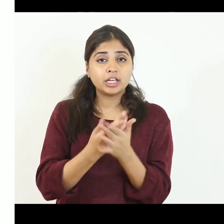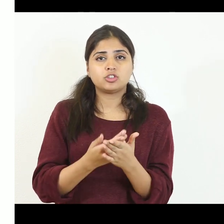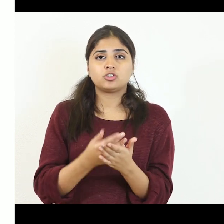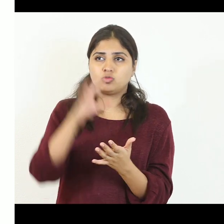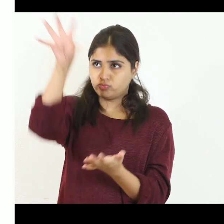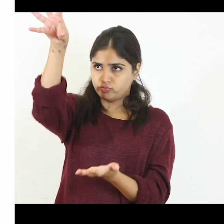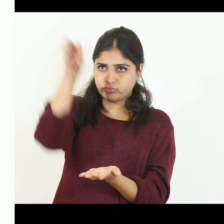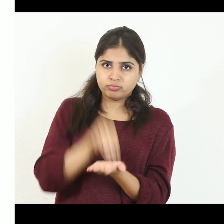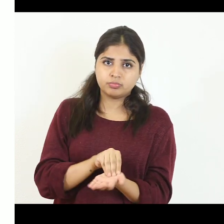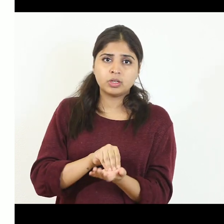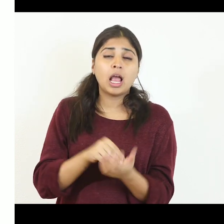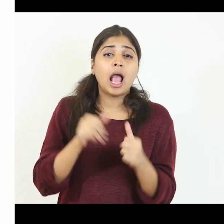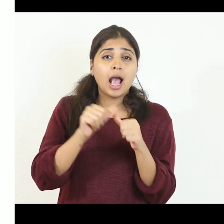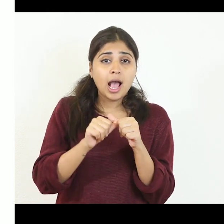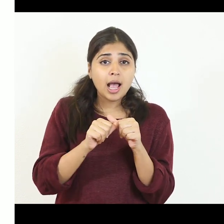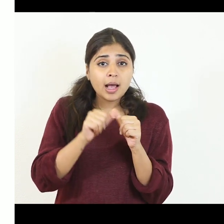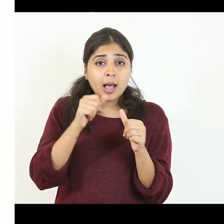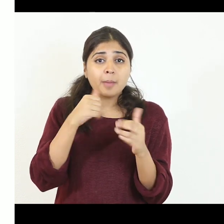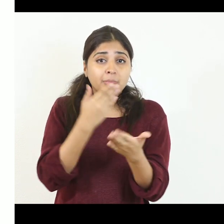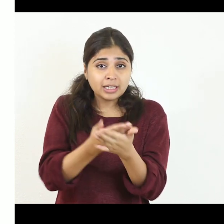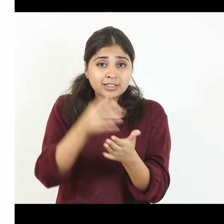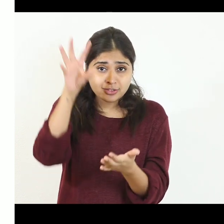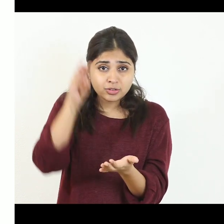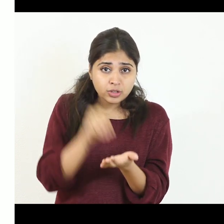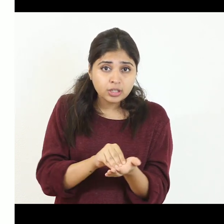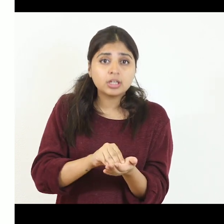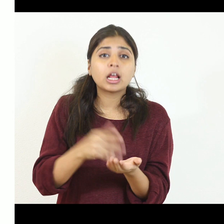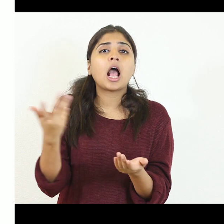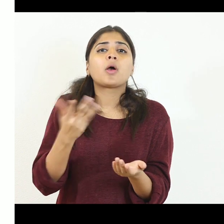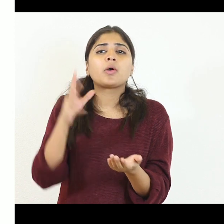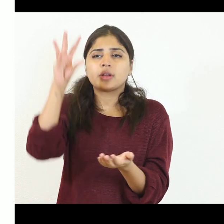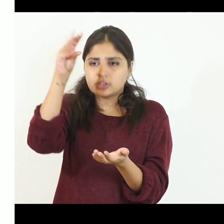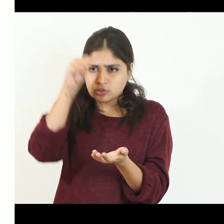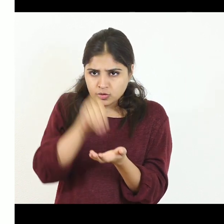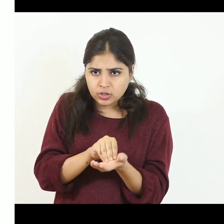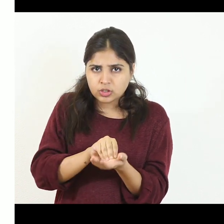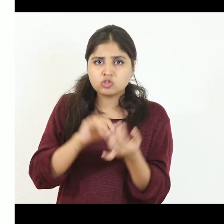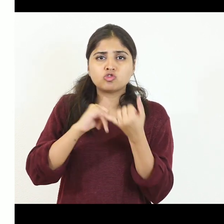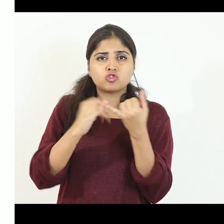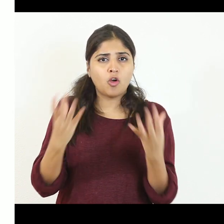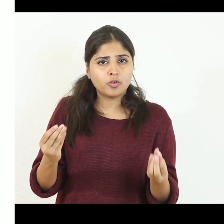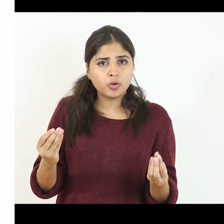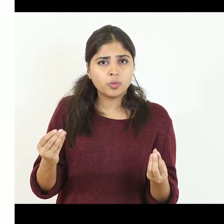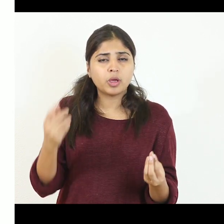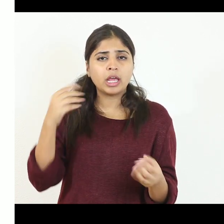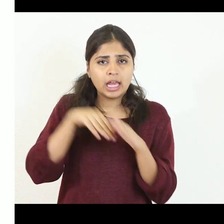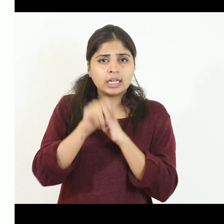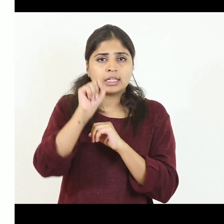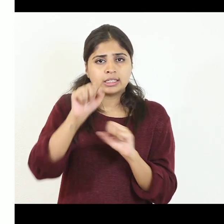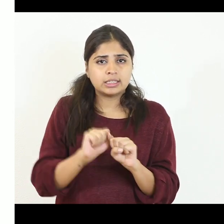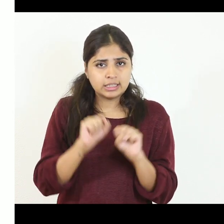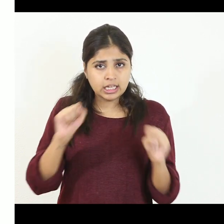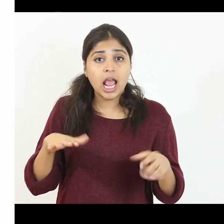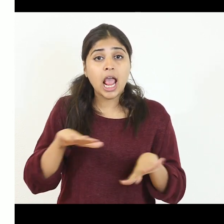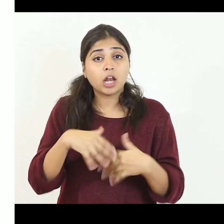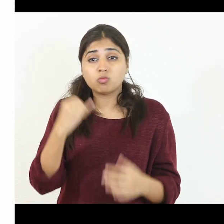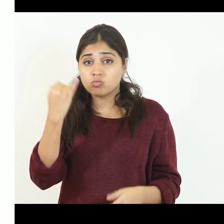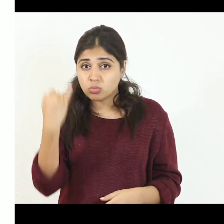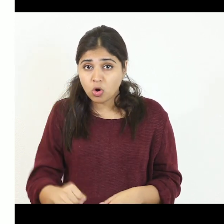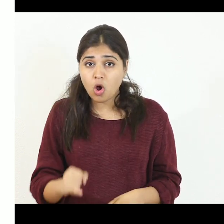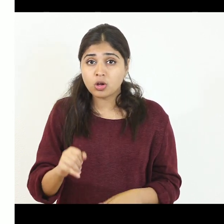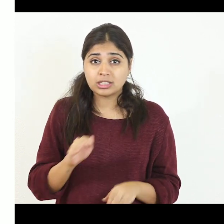Application installation. Application installation comprises of installing application software to your